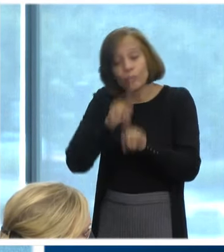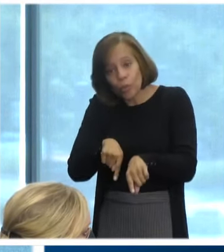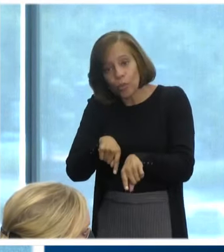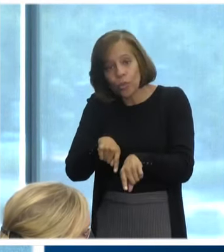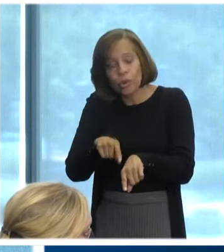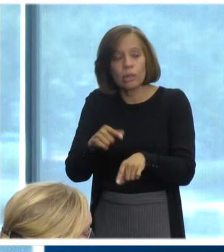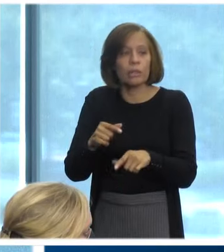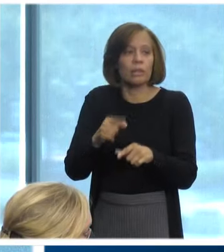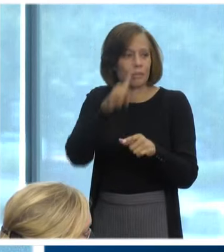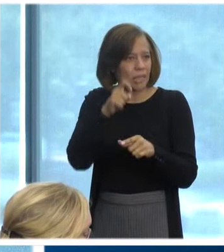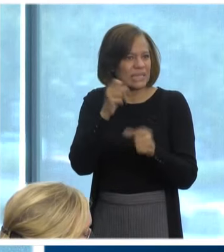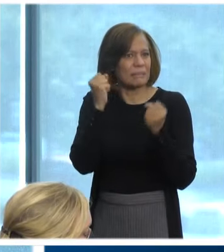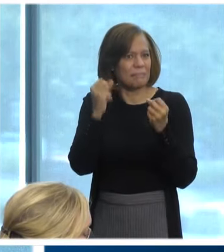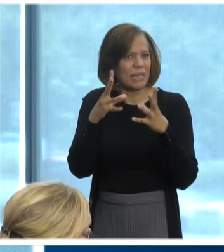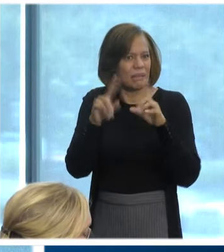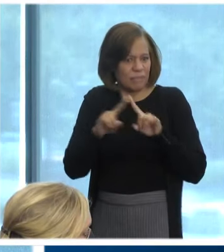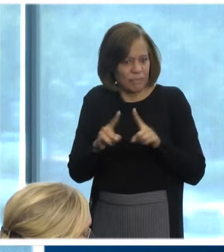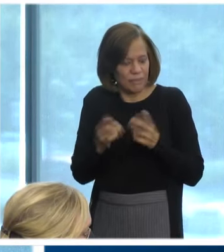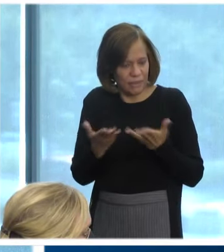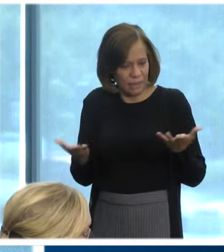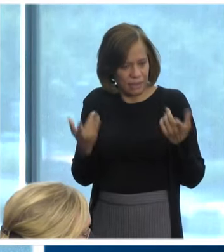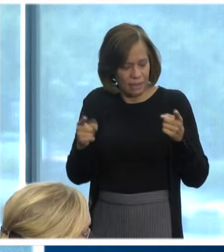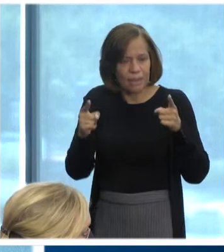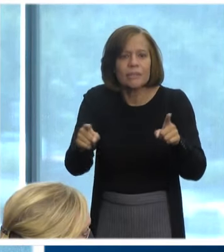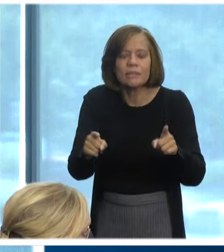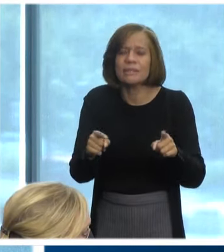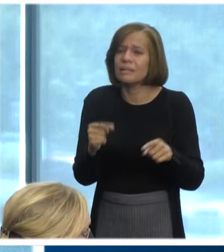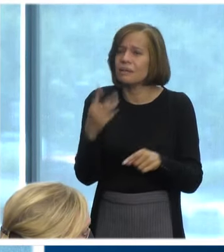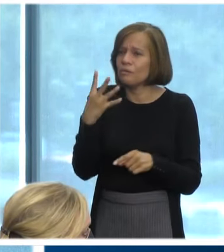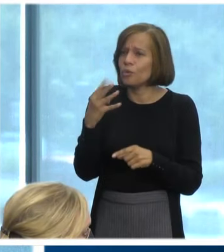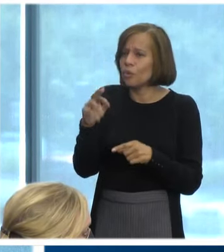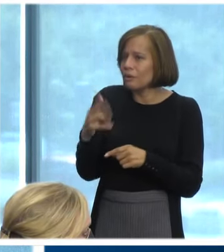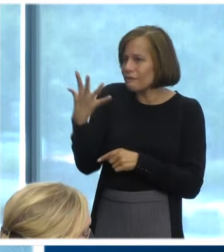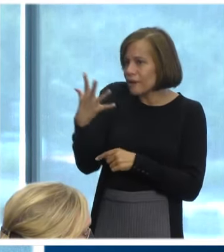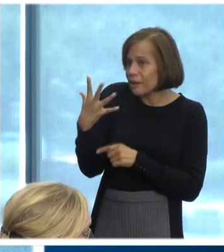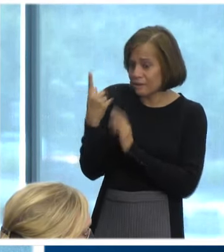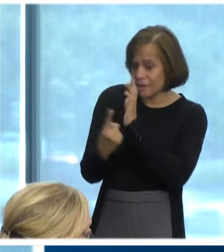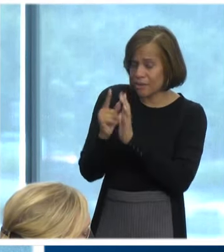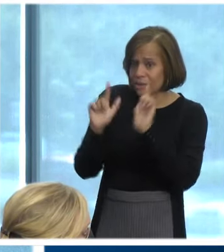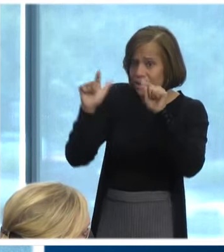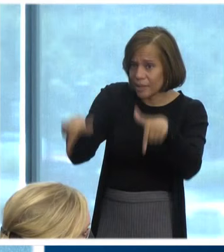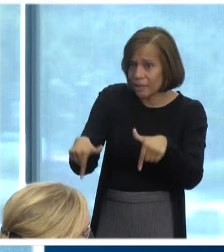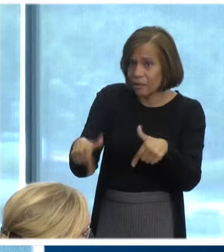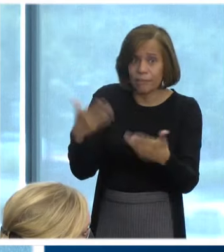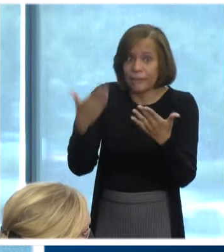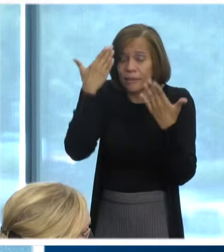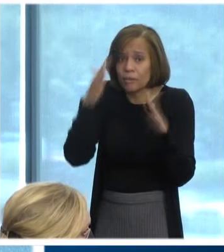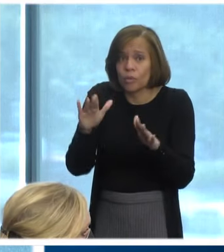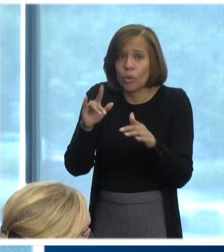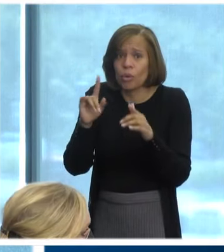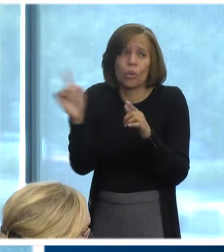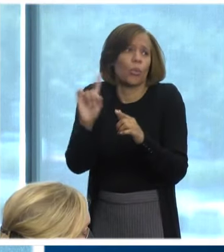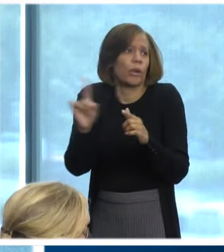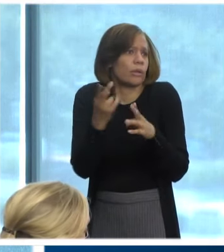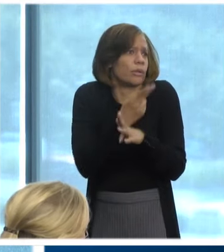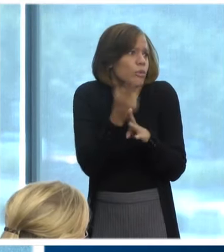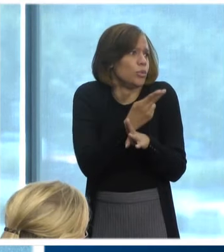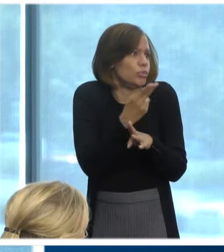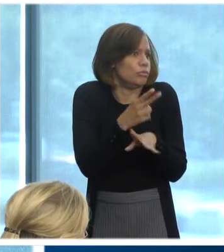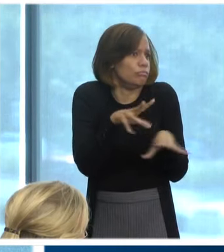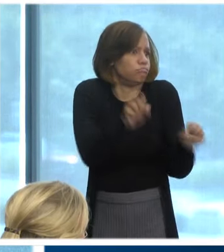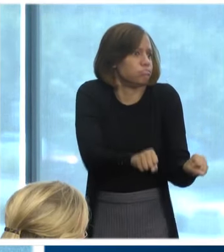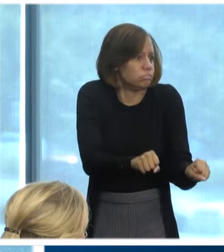time. And 4 or 5 hours later, they may not even remember where all they used force at, because there was so much occurring